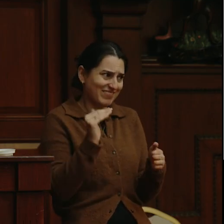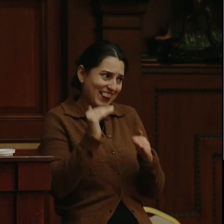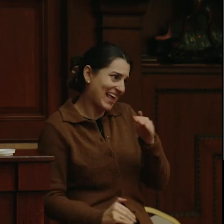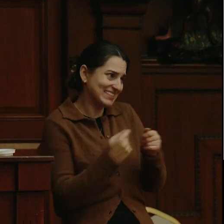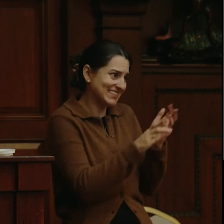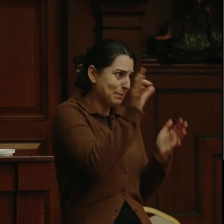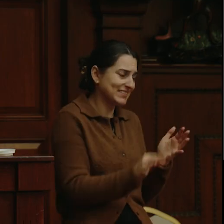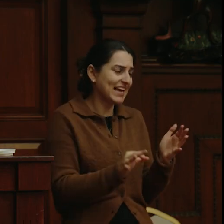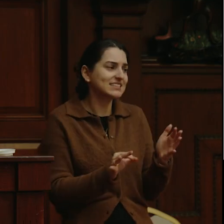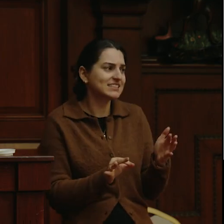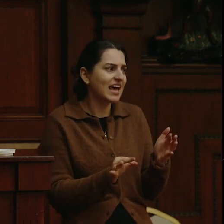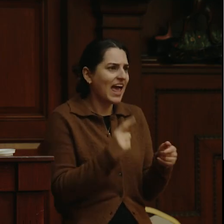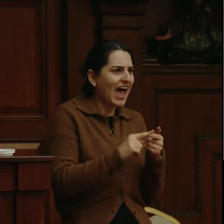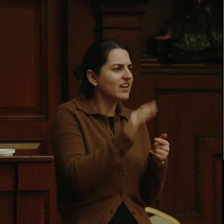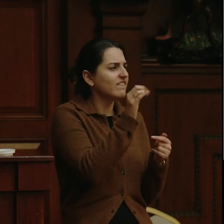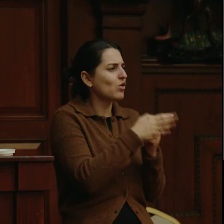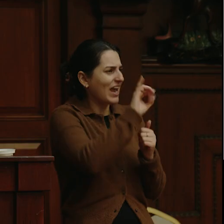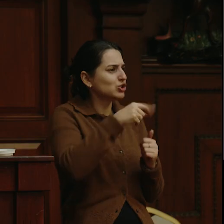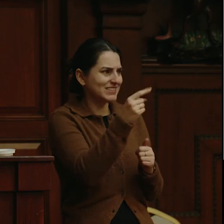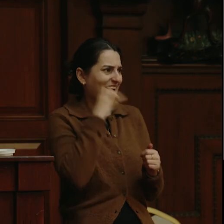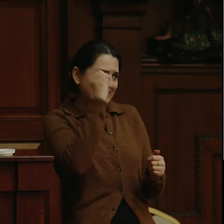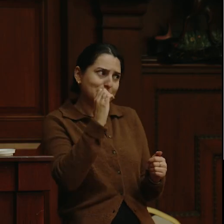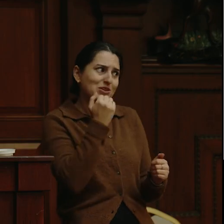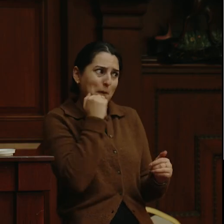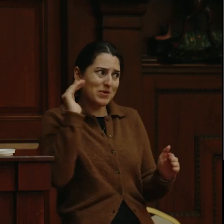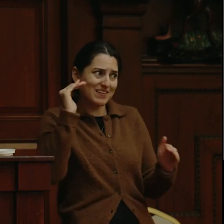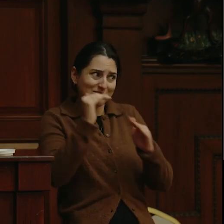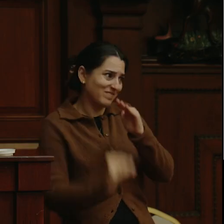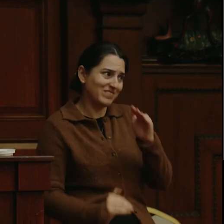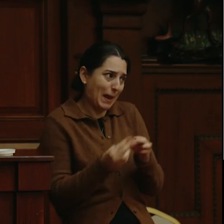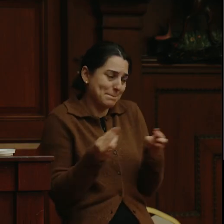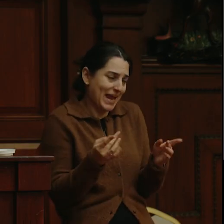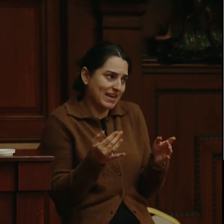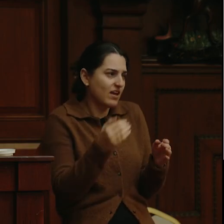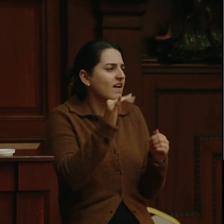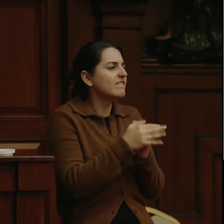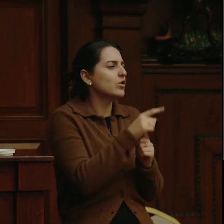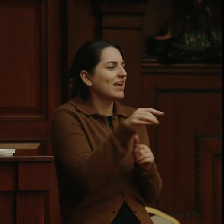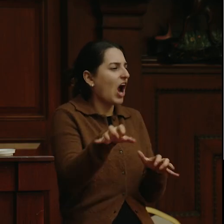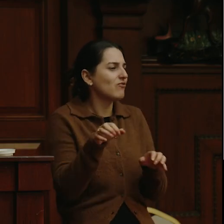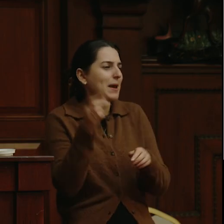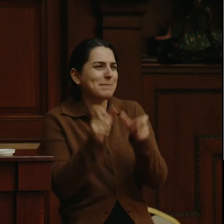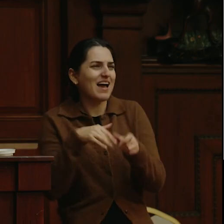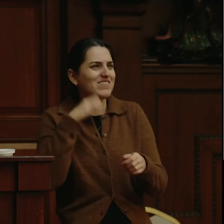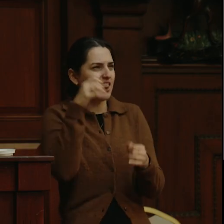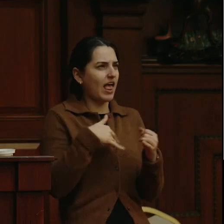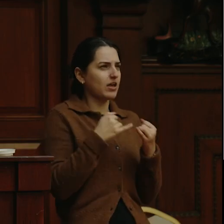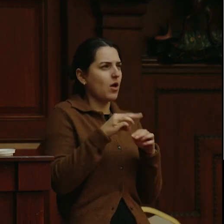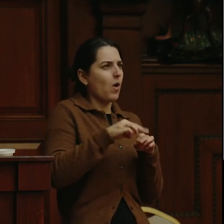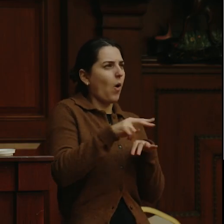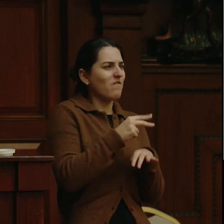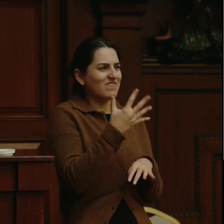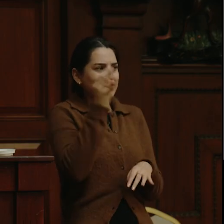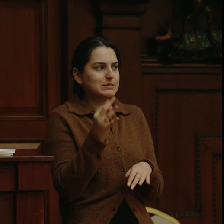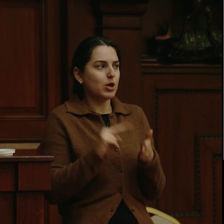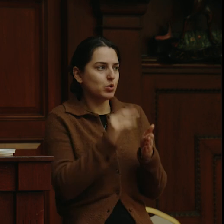much, much, much less than that for Sjögren's disease in Ireland. Whereas if you were to look at the rheumatoid patients, I'd say more than 50% are on a